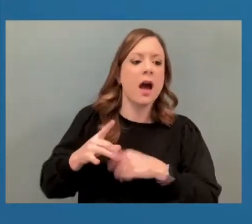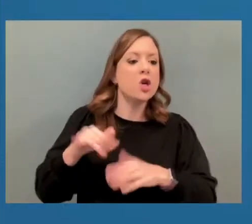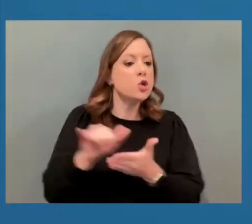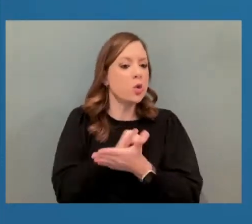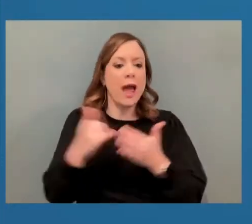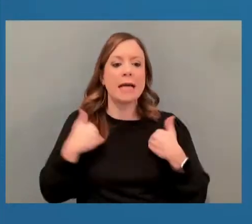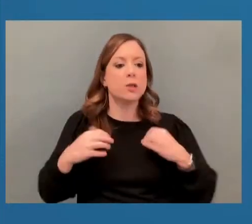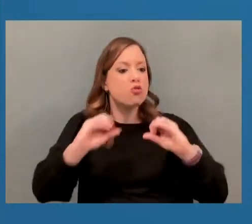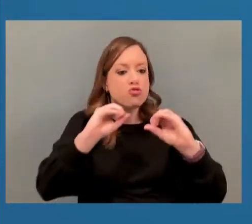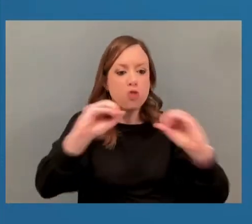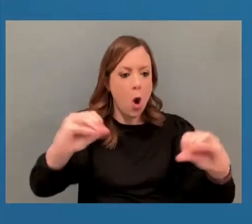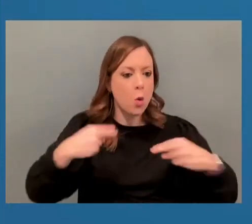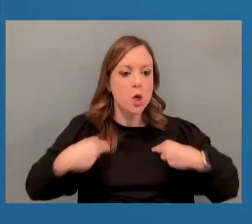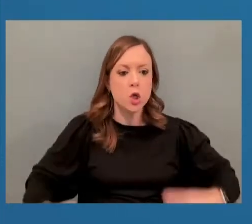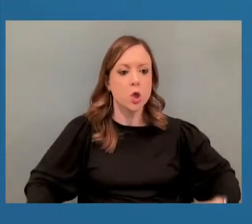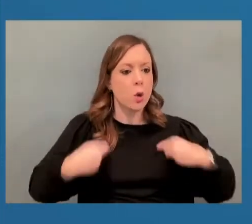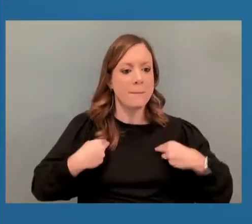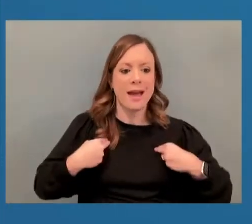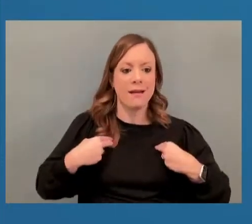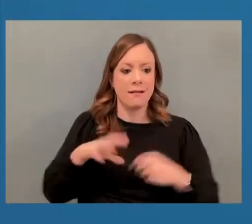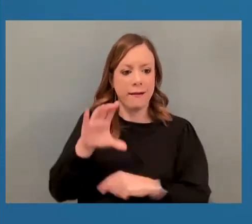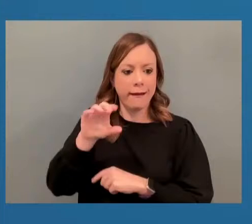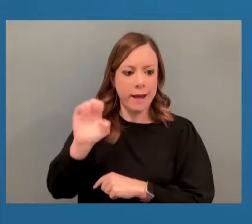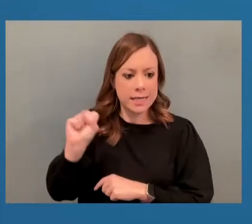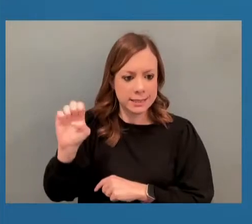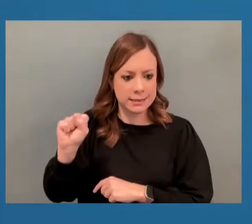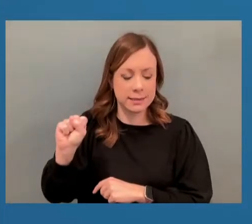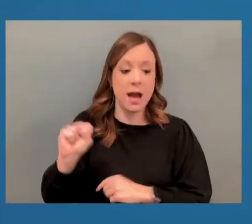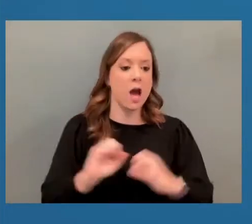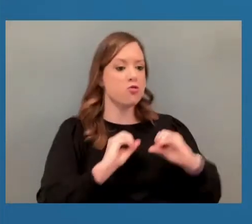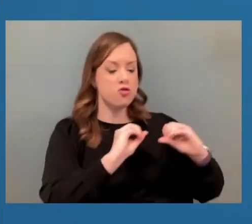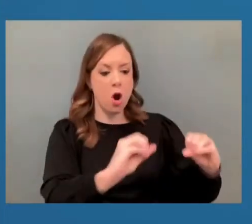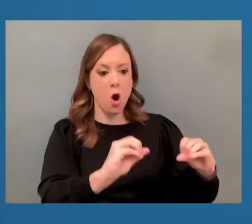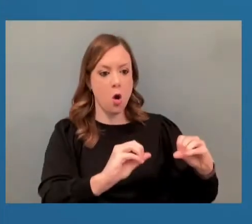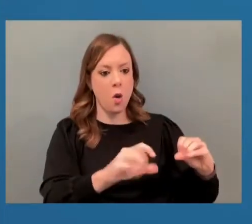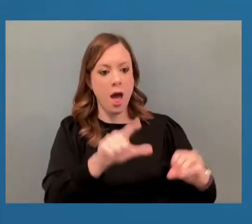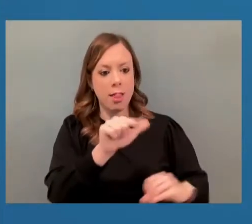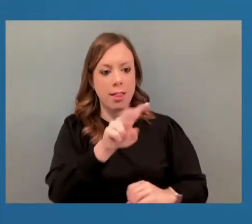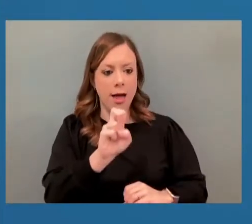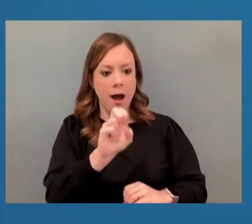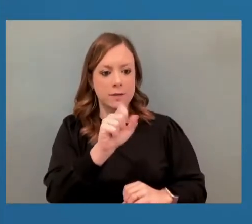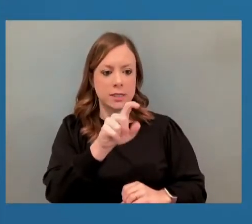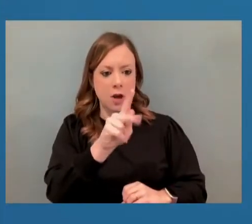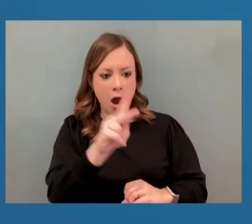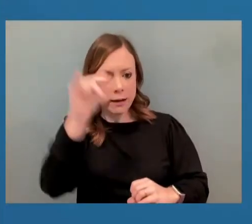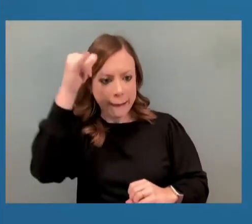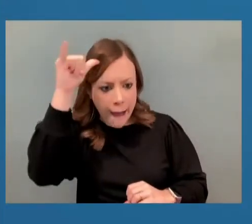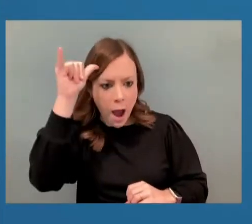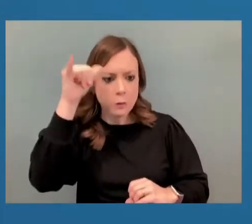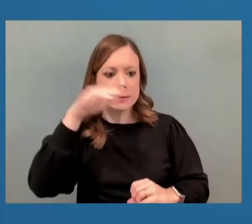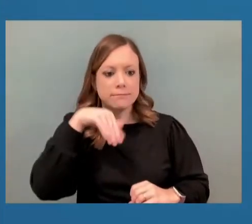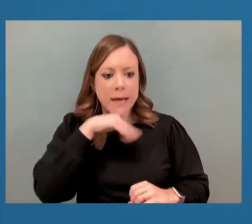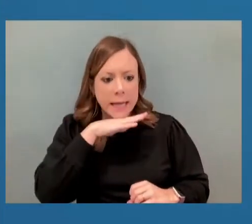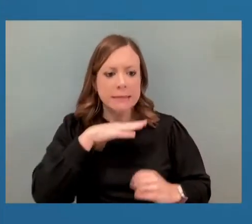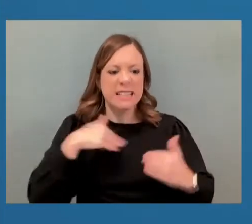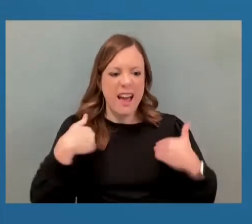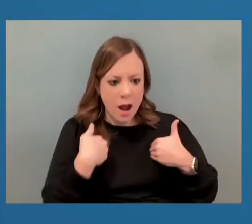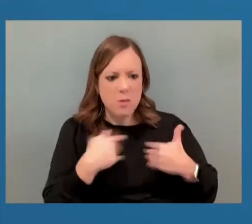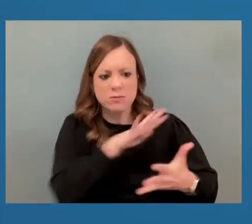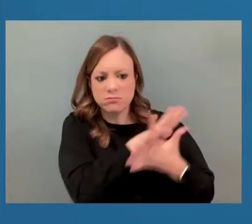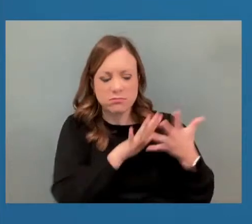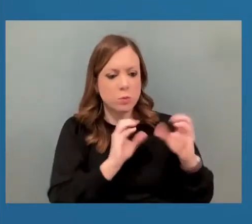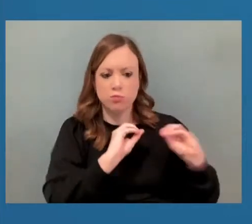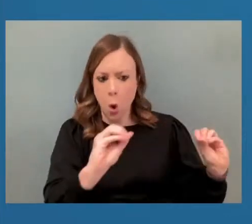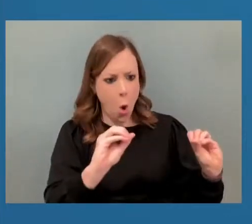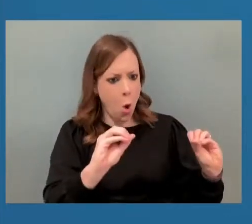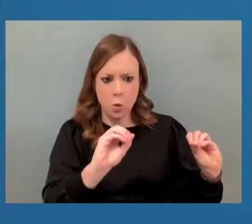of HPAI in our livestock or humans, and the risk to the public is low, as Dr. McDonald talked about, I want